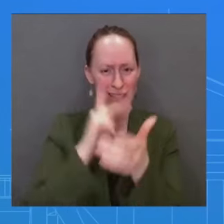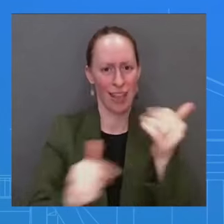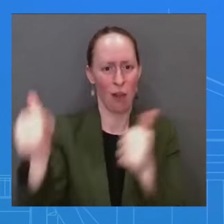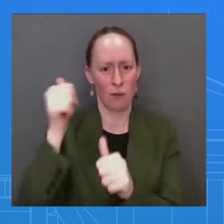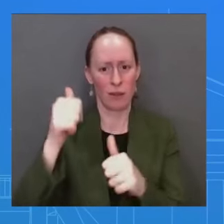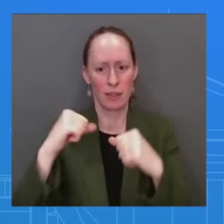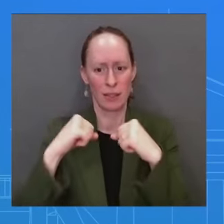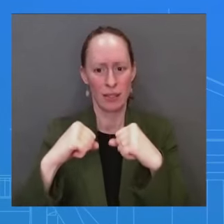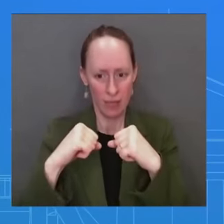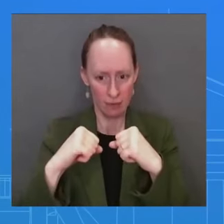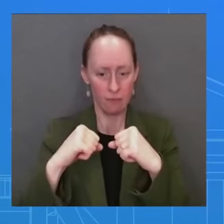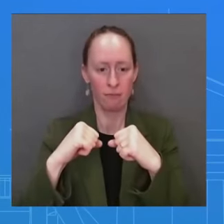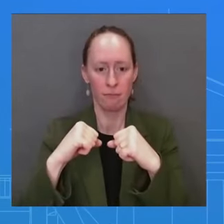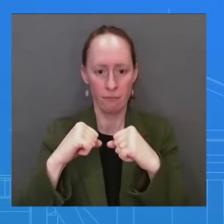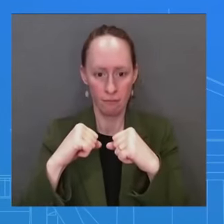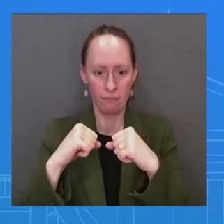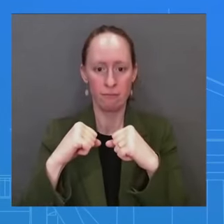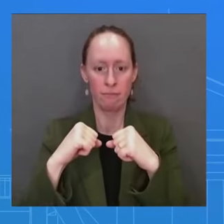I would just tell you that